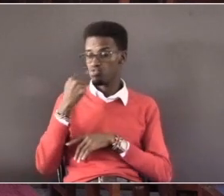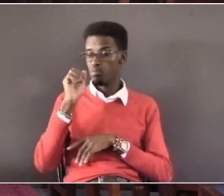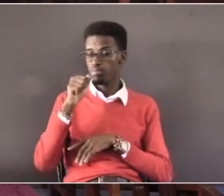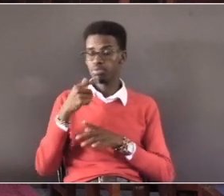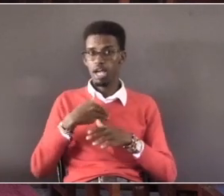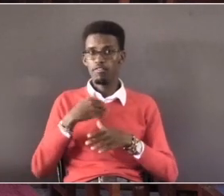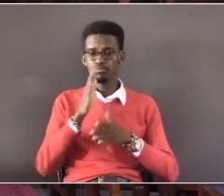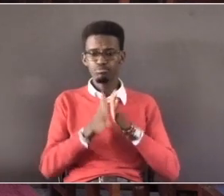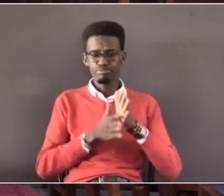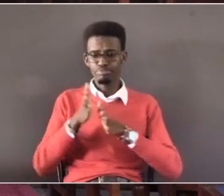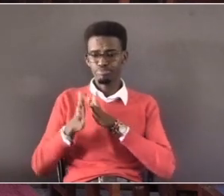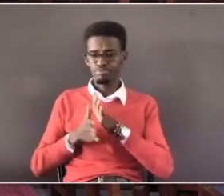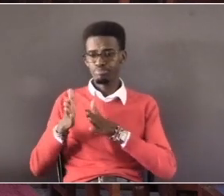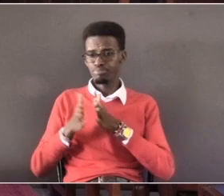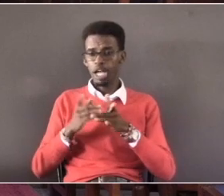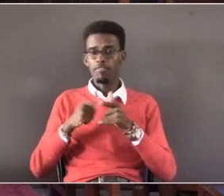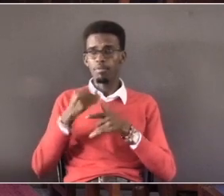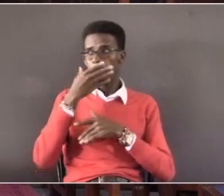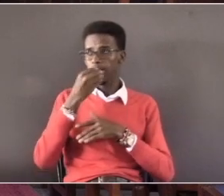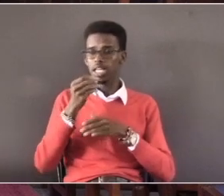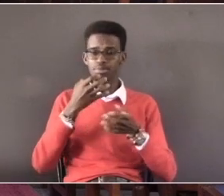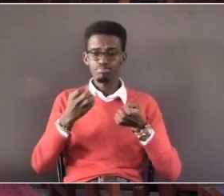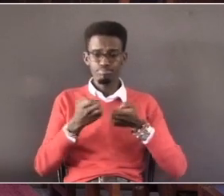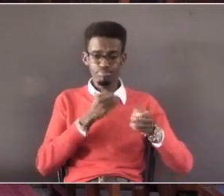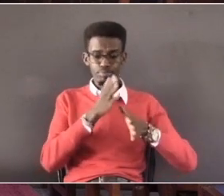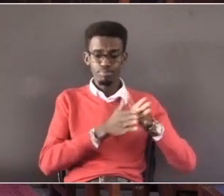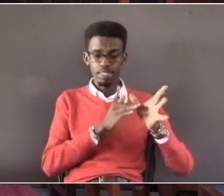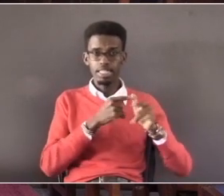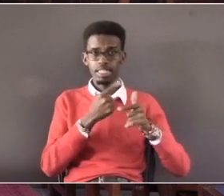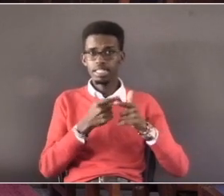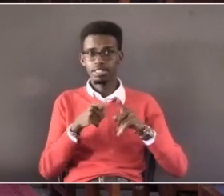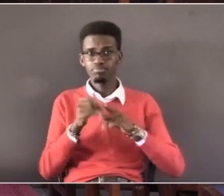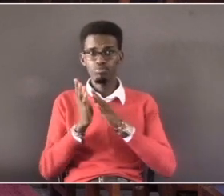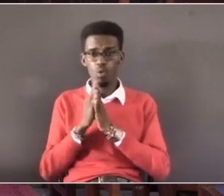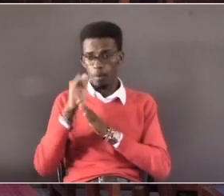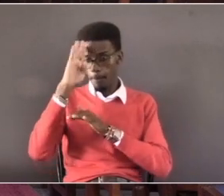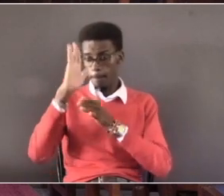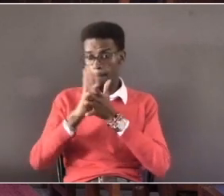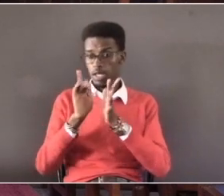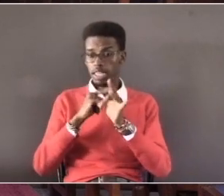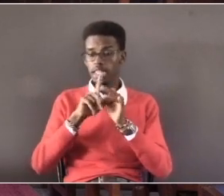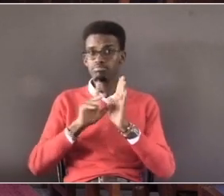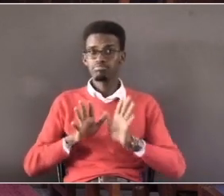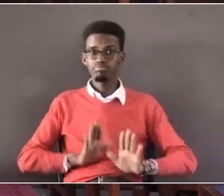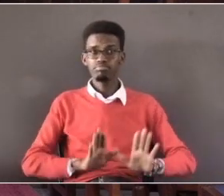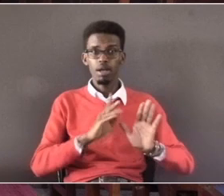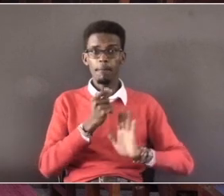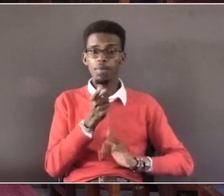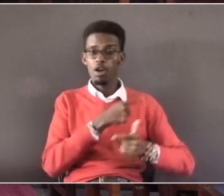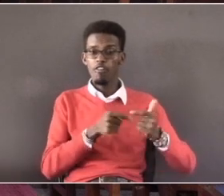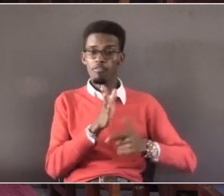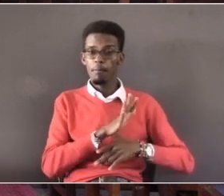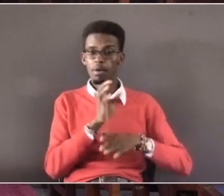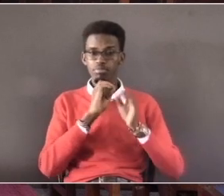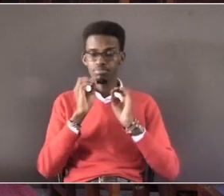have planned out, they have the perfect business plan, they have backup, the story is believable and the rest, but the money never comes